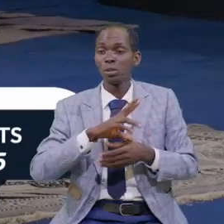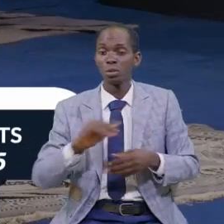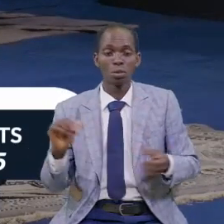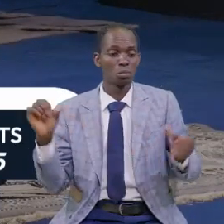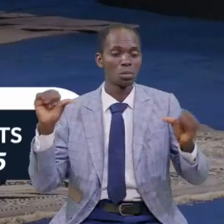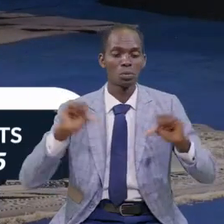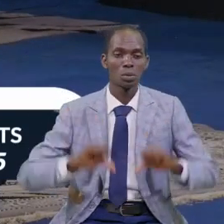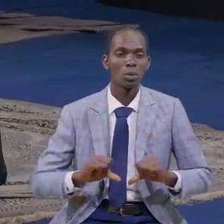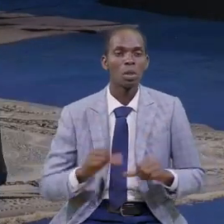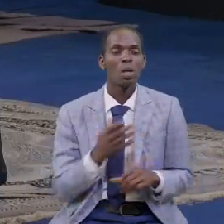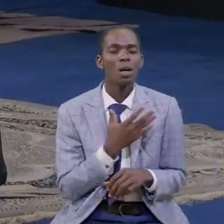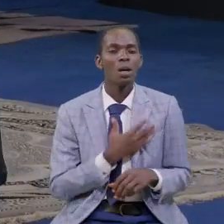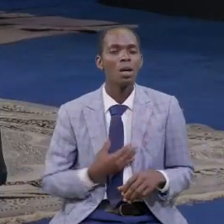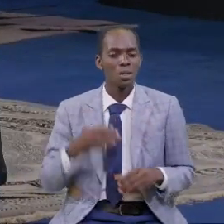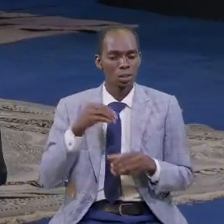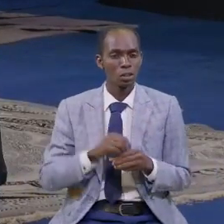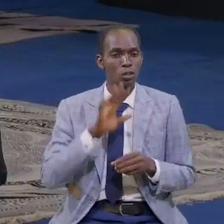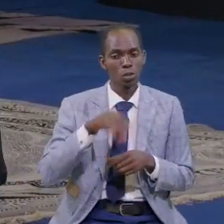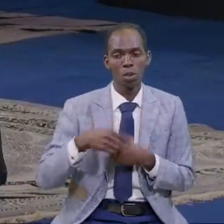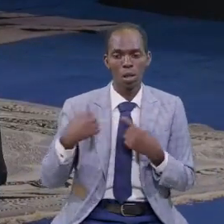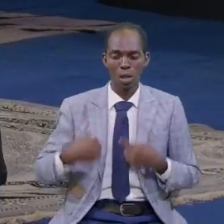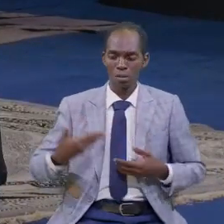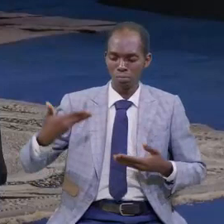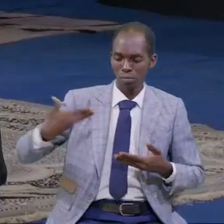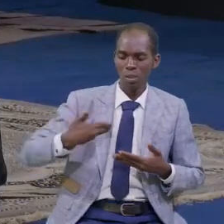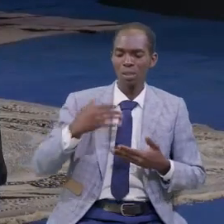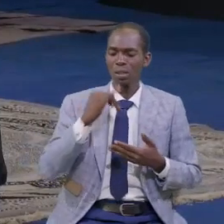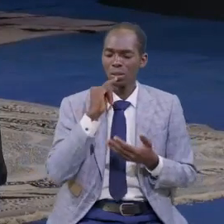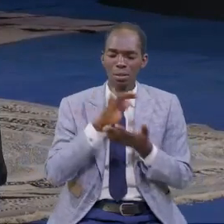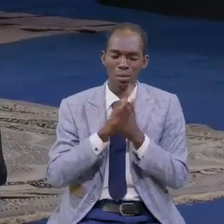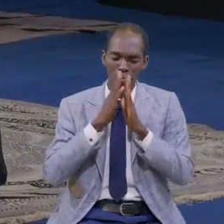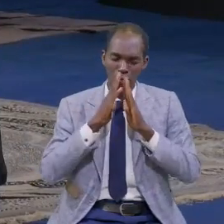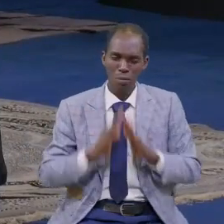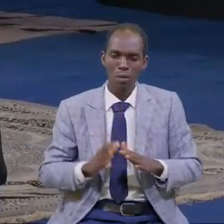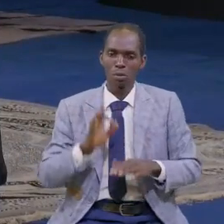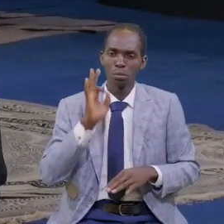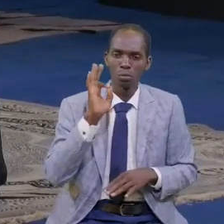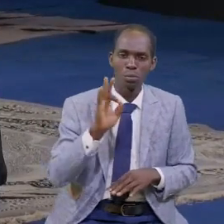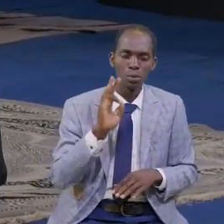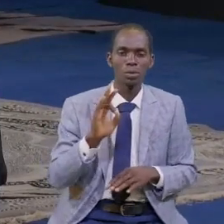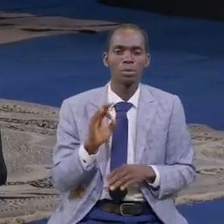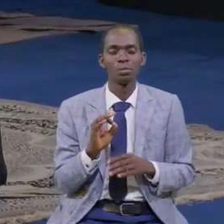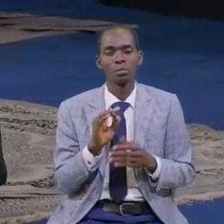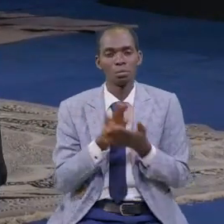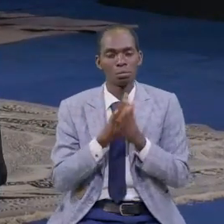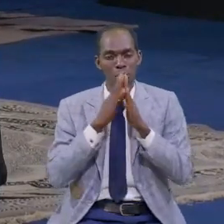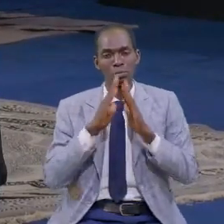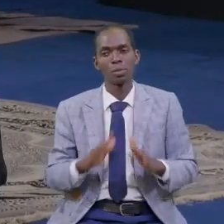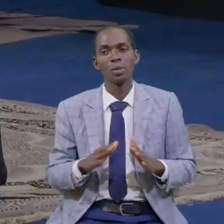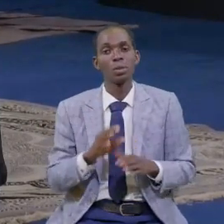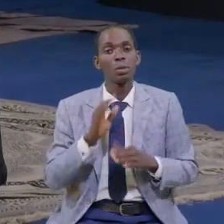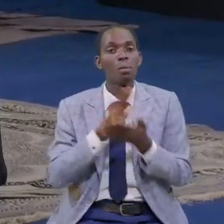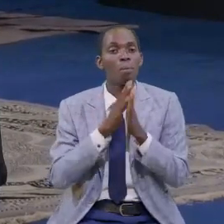And in your heart, there is peace. Peace in preaching peace. Peace in your home. With